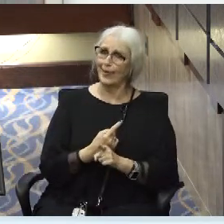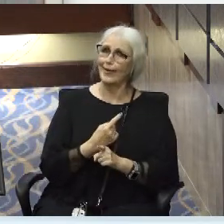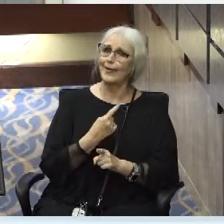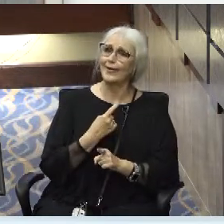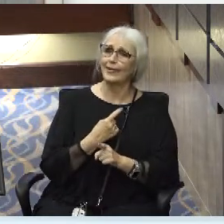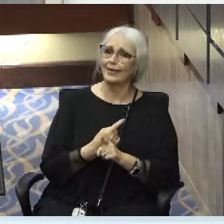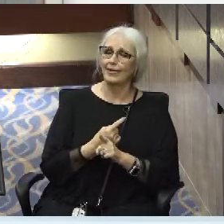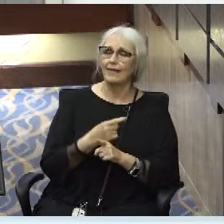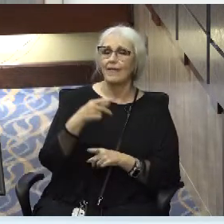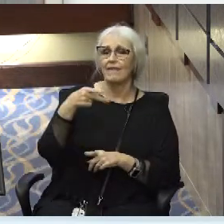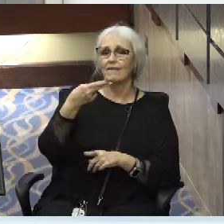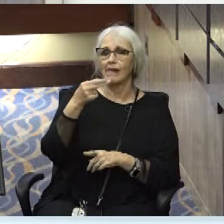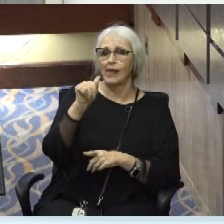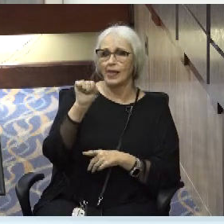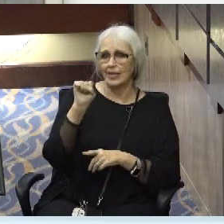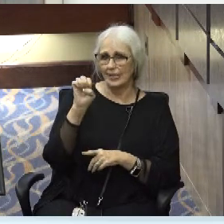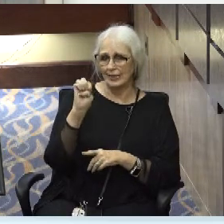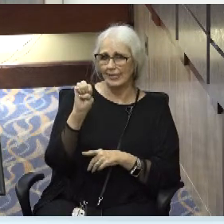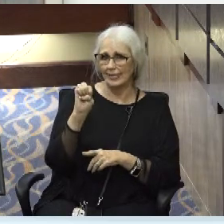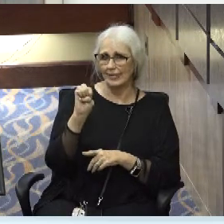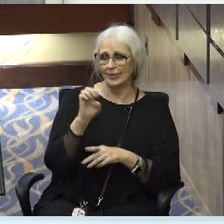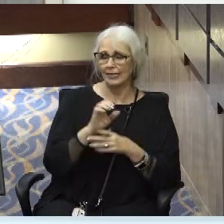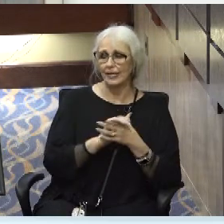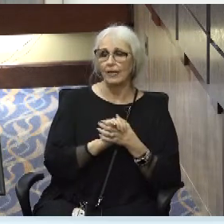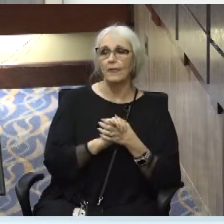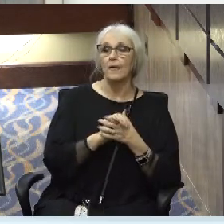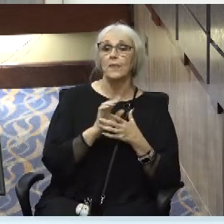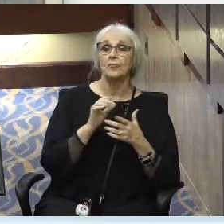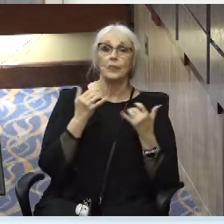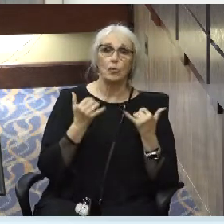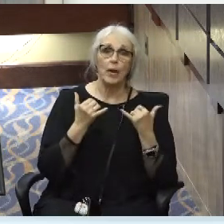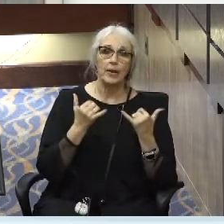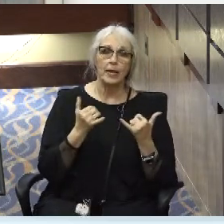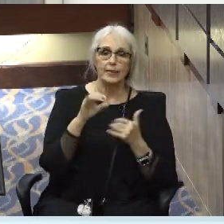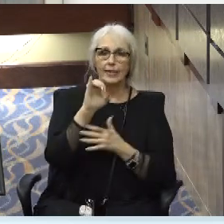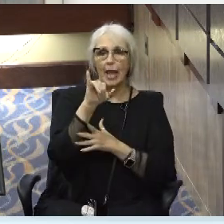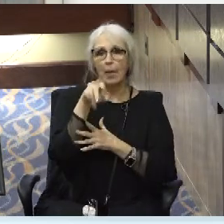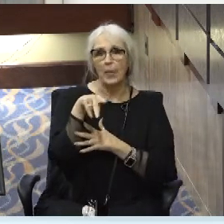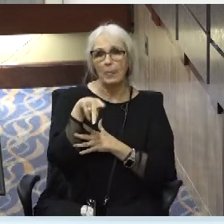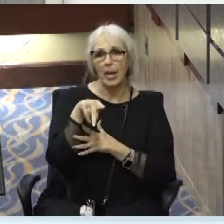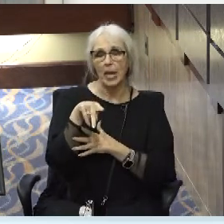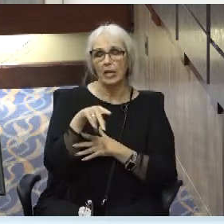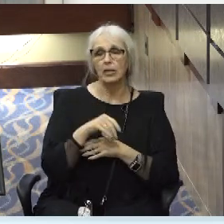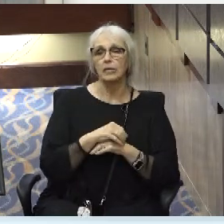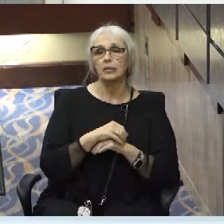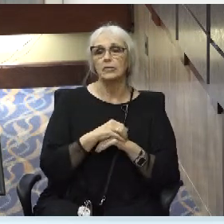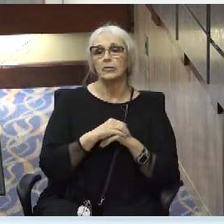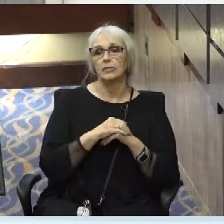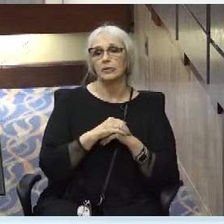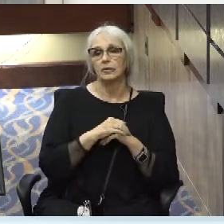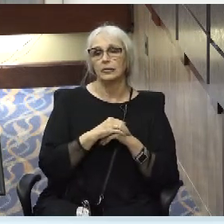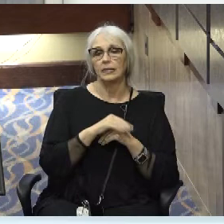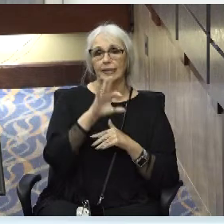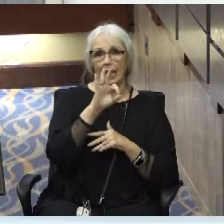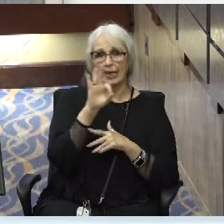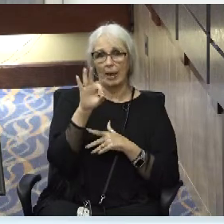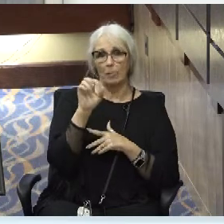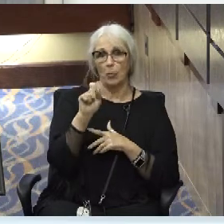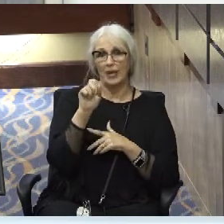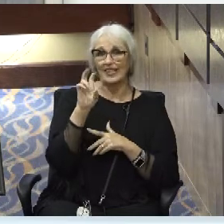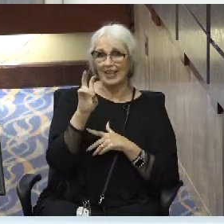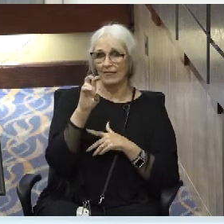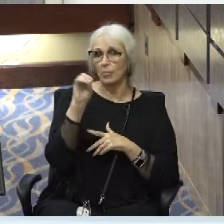be phased construction. Okay, thank you. And so right now, the CIPP cure in place, it's